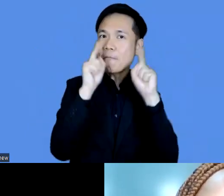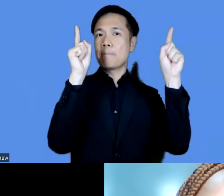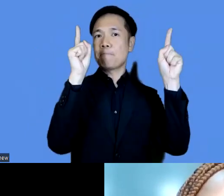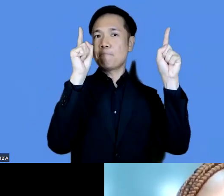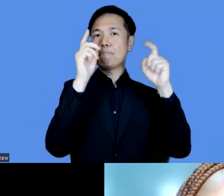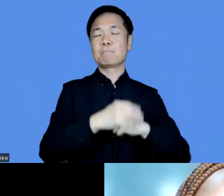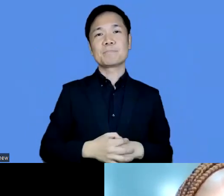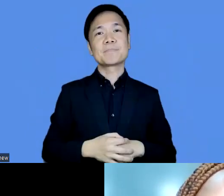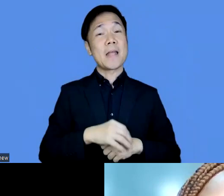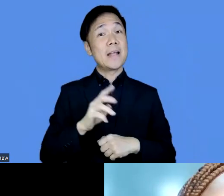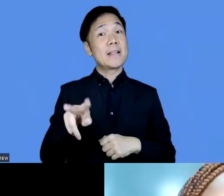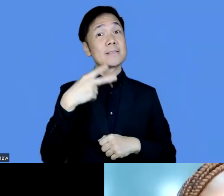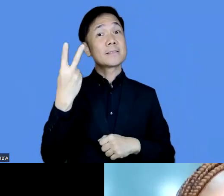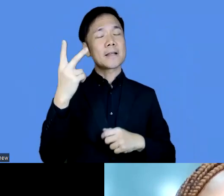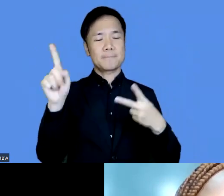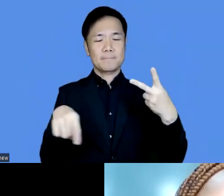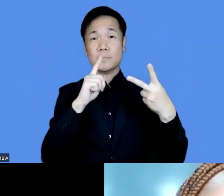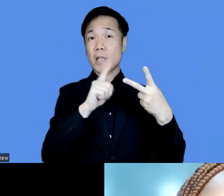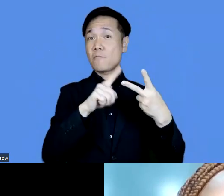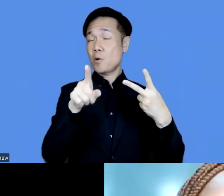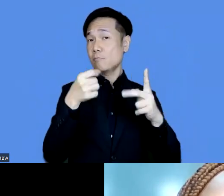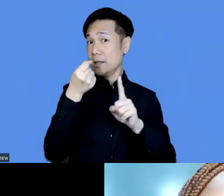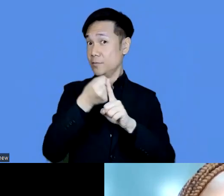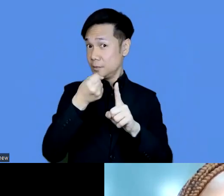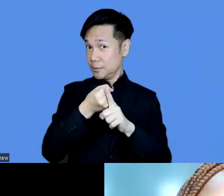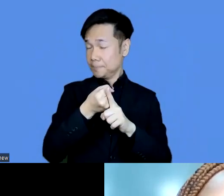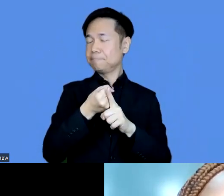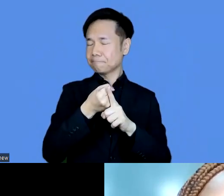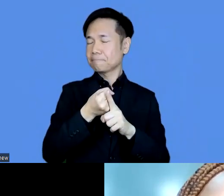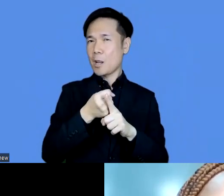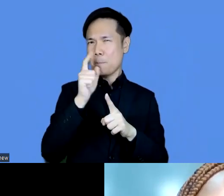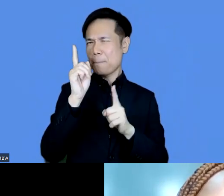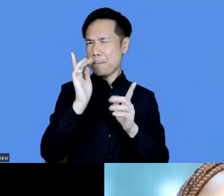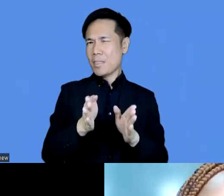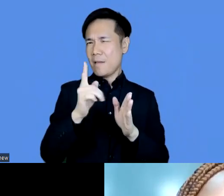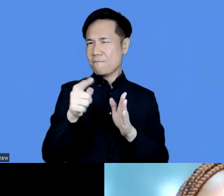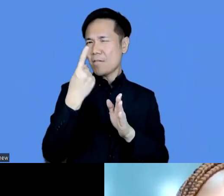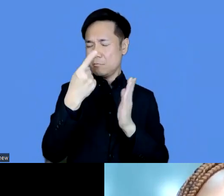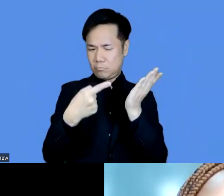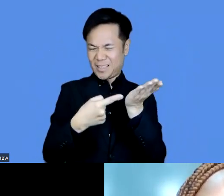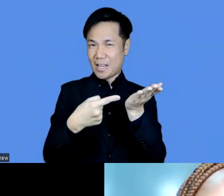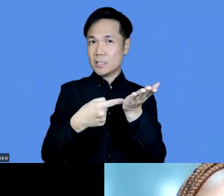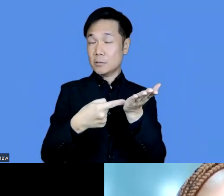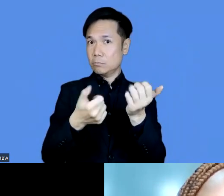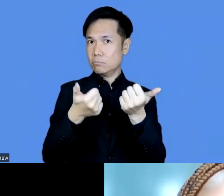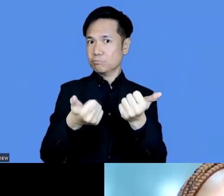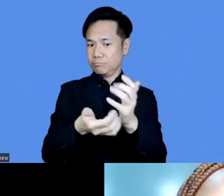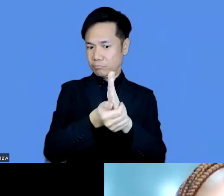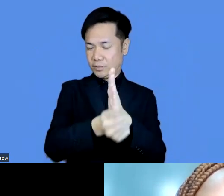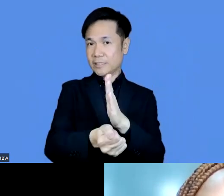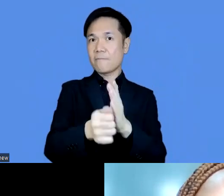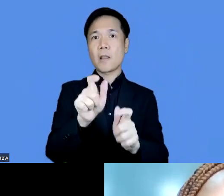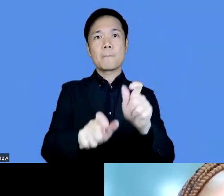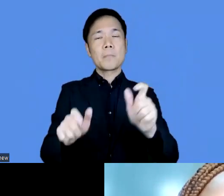perspective in data advocacy, we must strengthen technical capacities of persons with